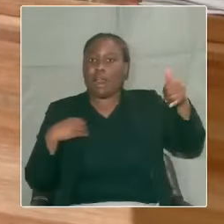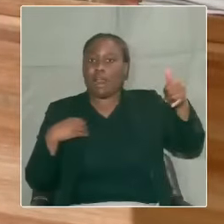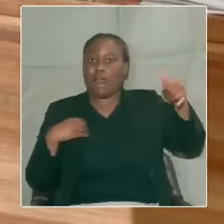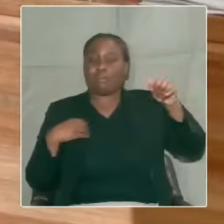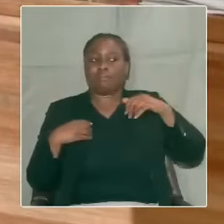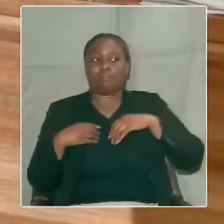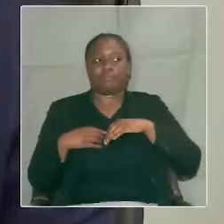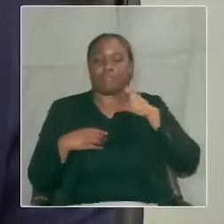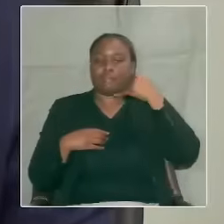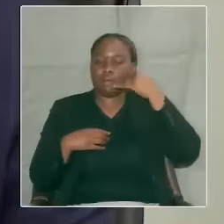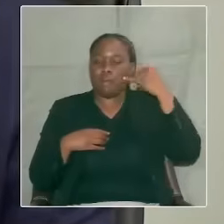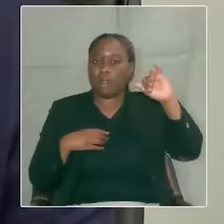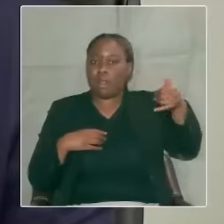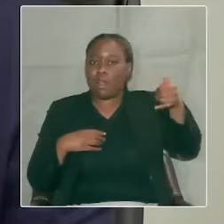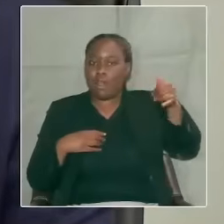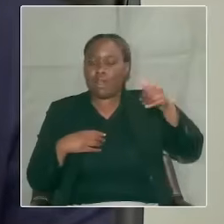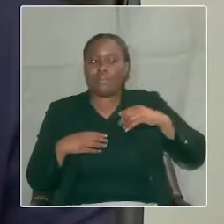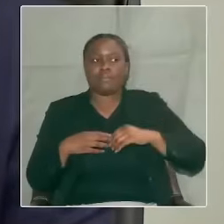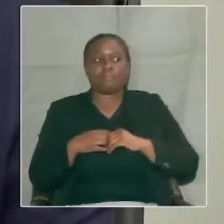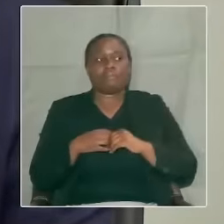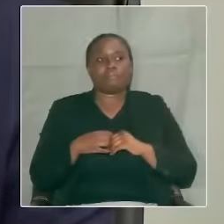what the